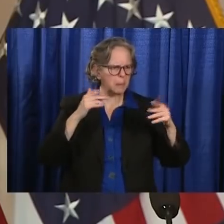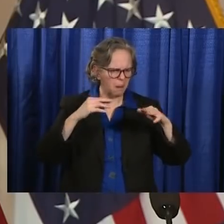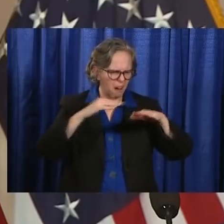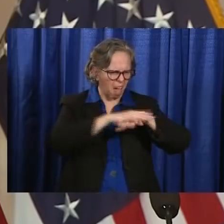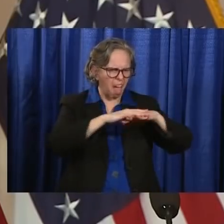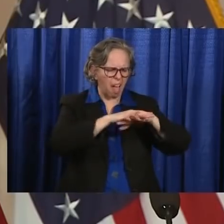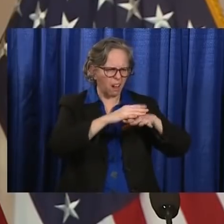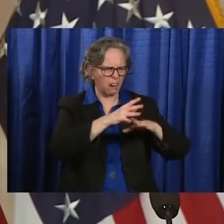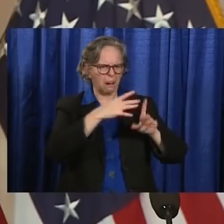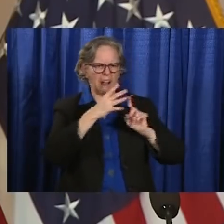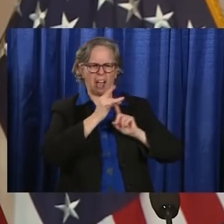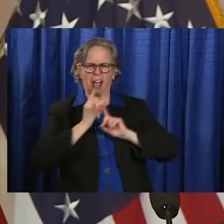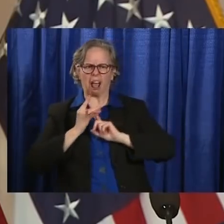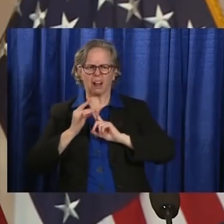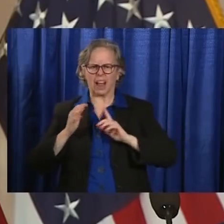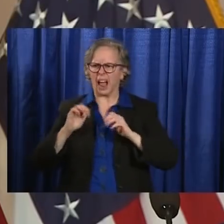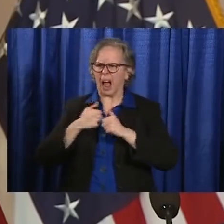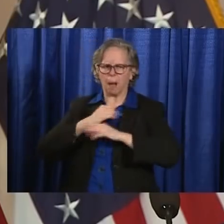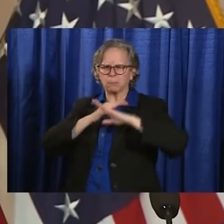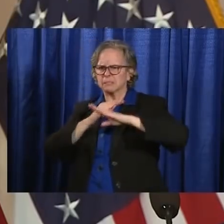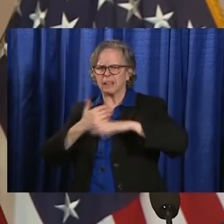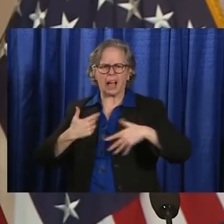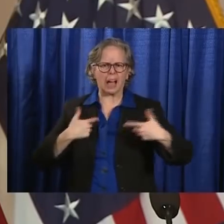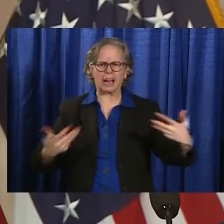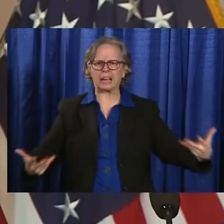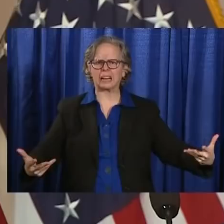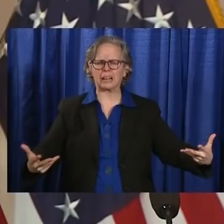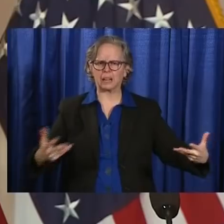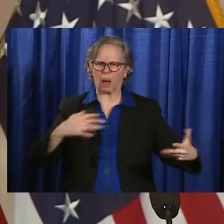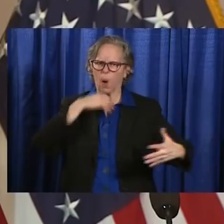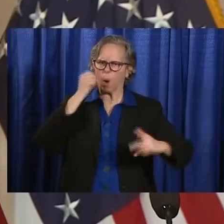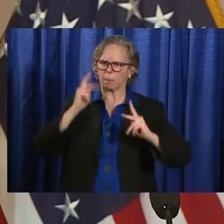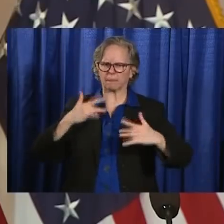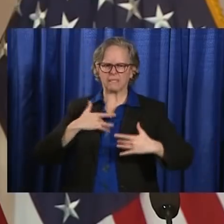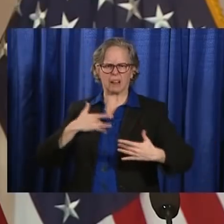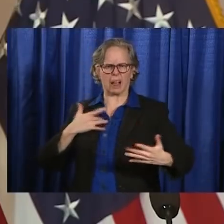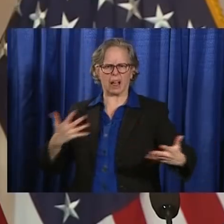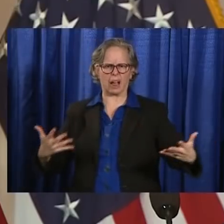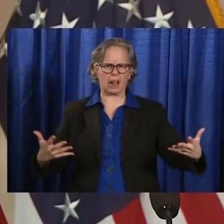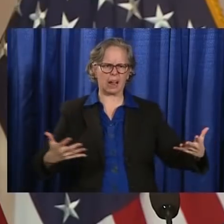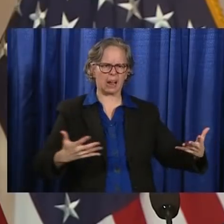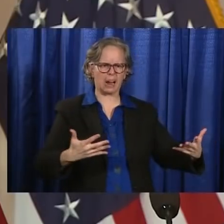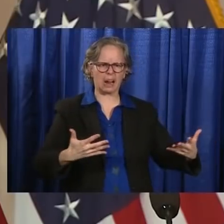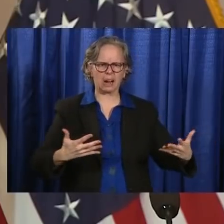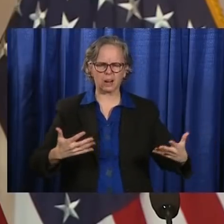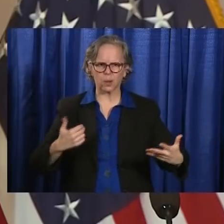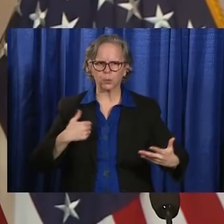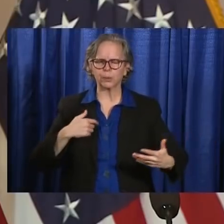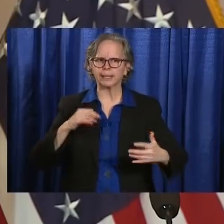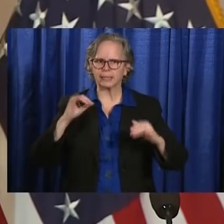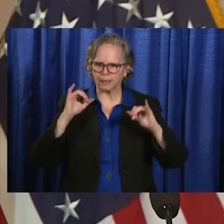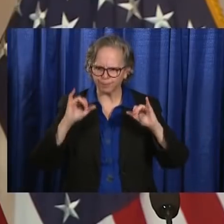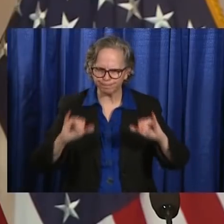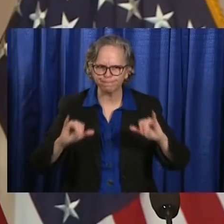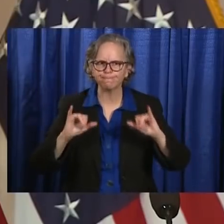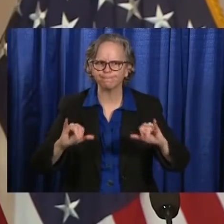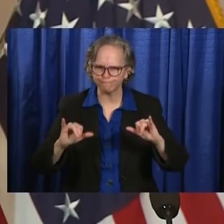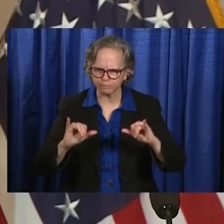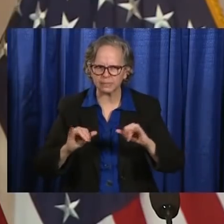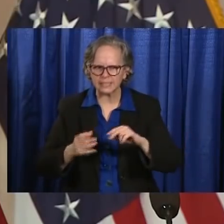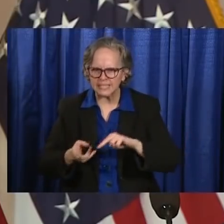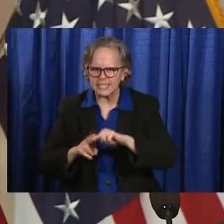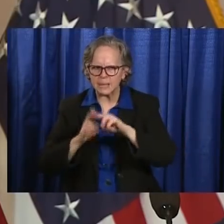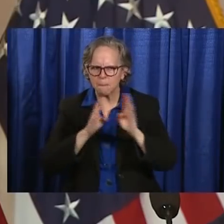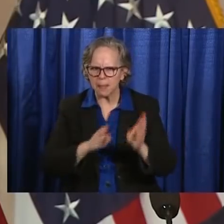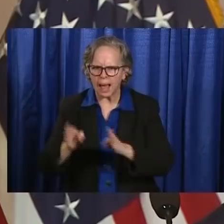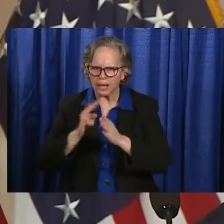COVID-19. In anticipation of these complications, we're continuing to develop and deliver solutions because